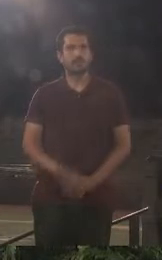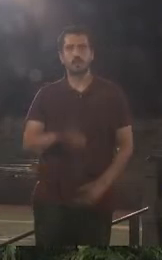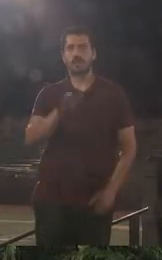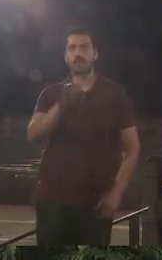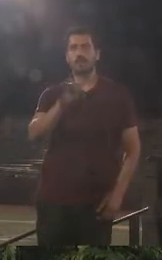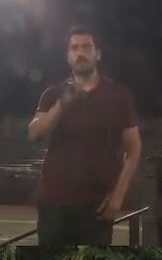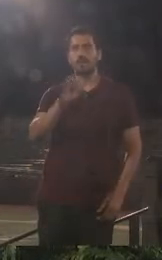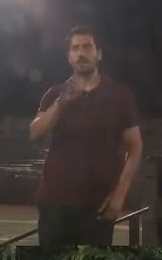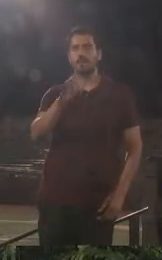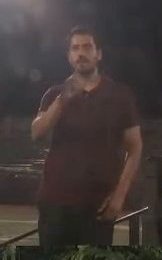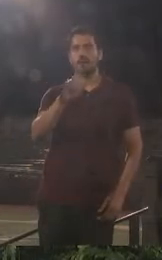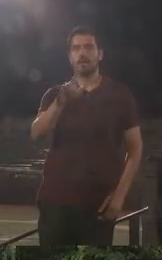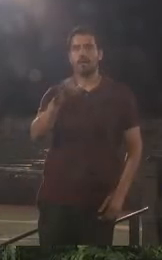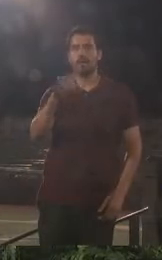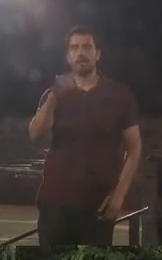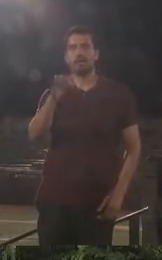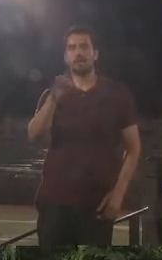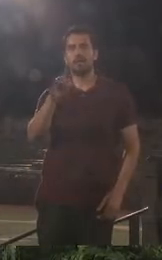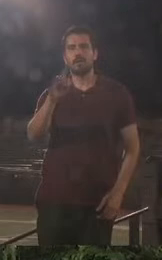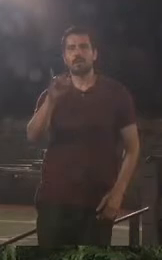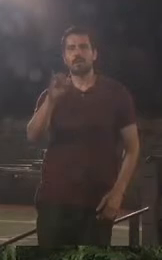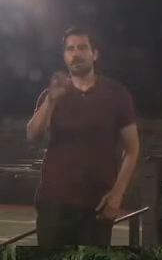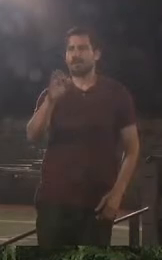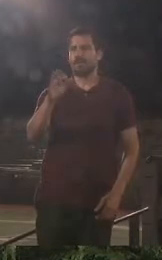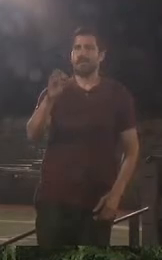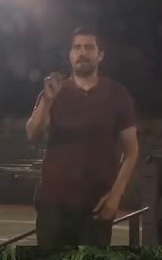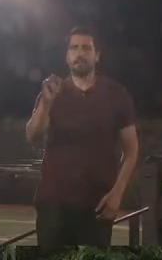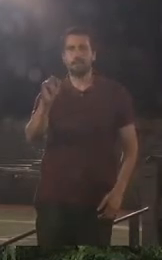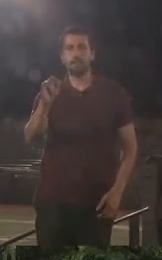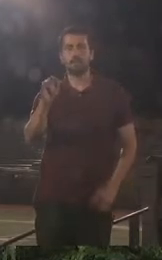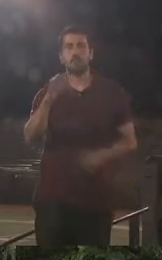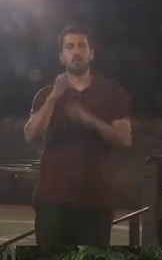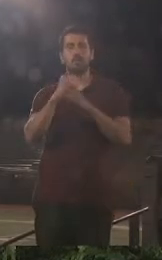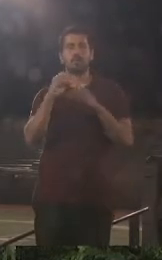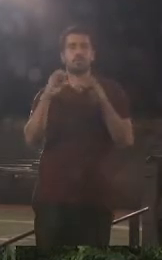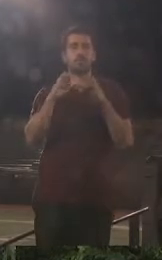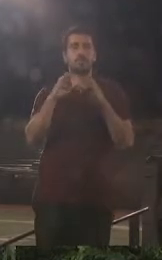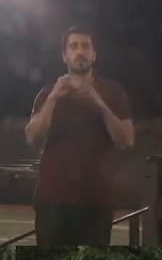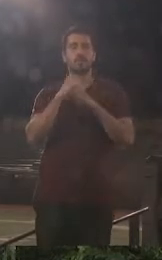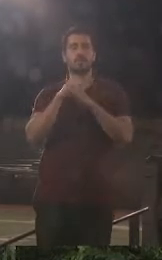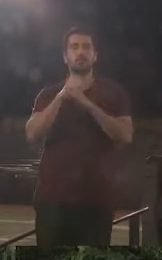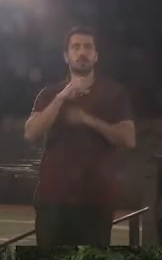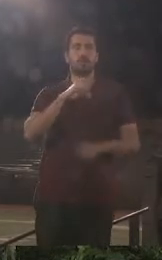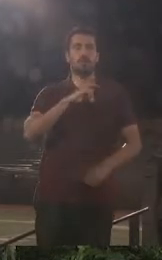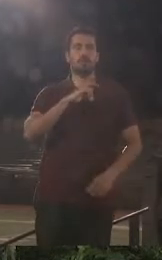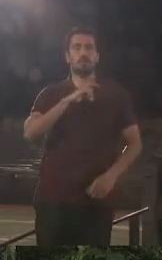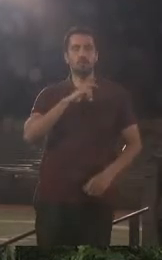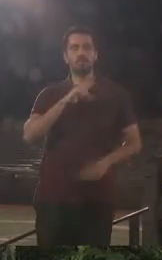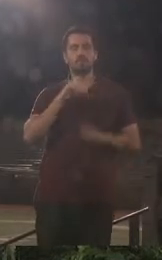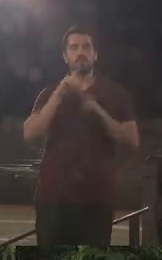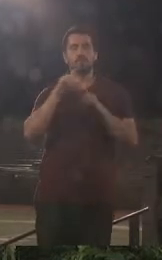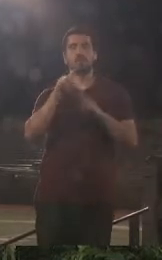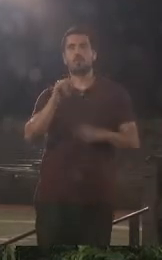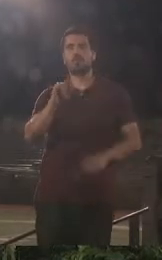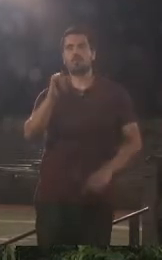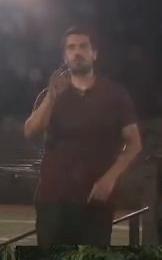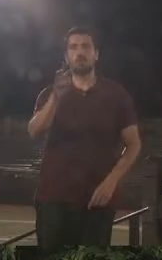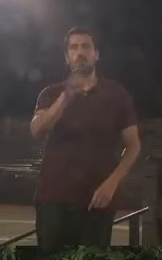Michael Anthony Gideons earned a certification as a security officer and will be attending Northwest Vista College.